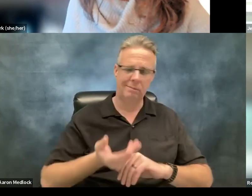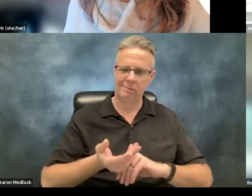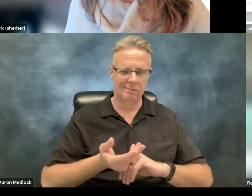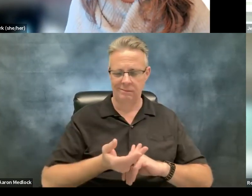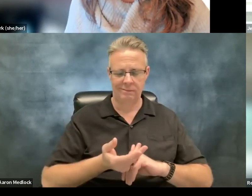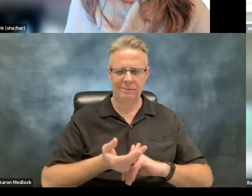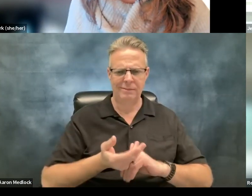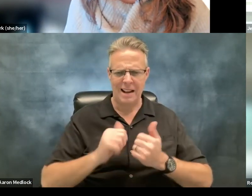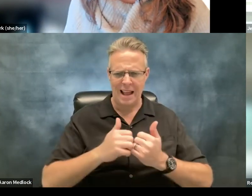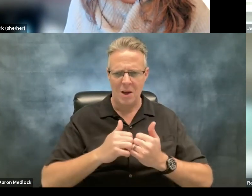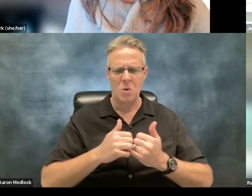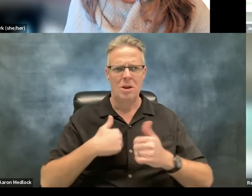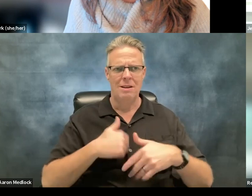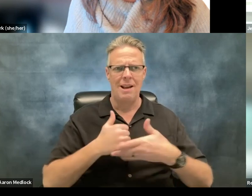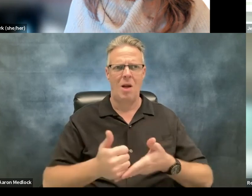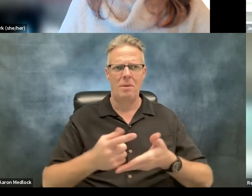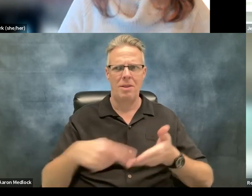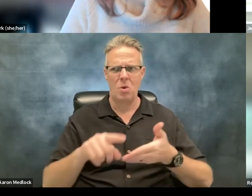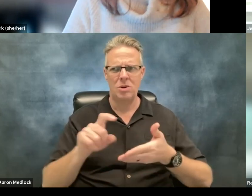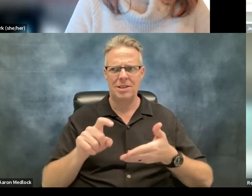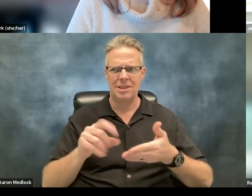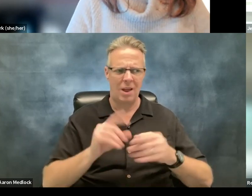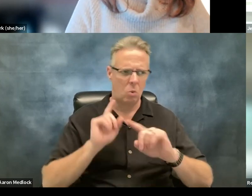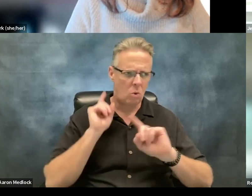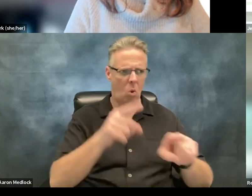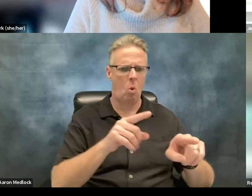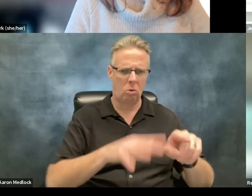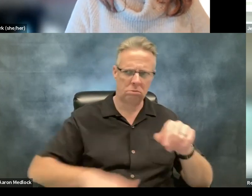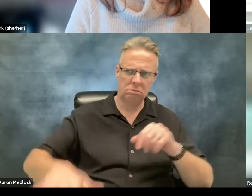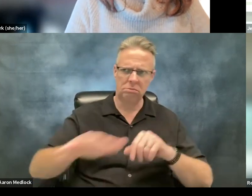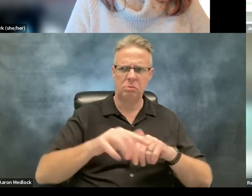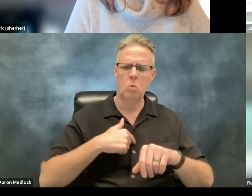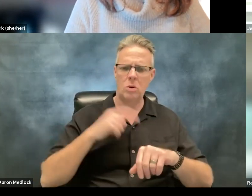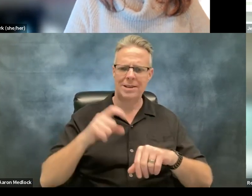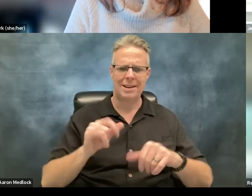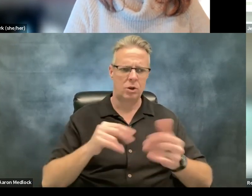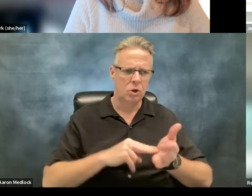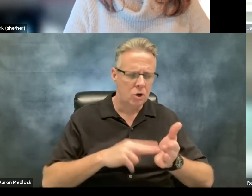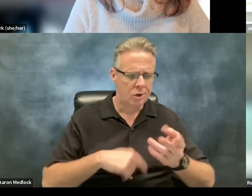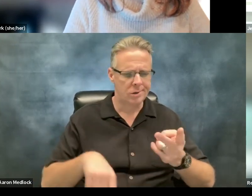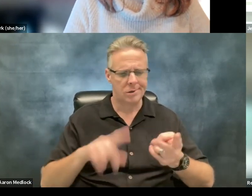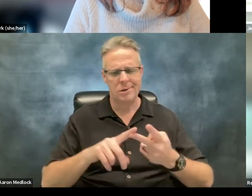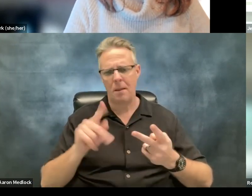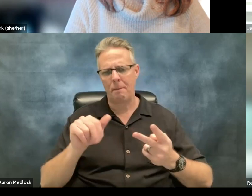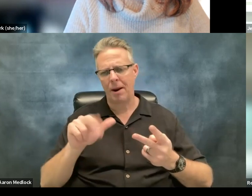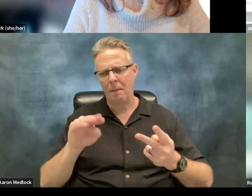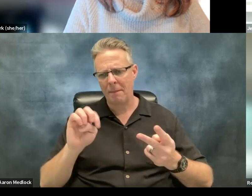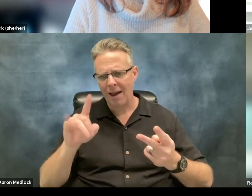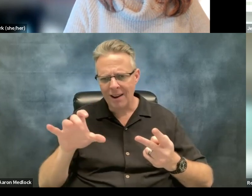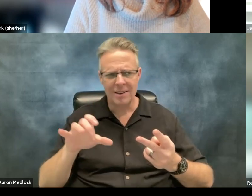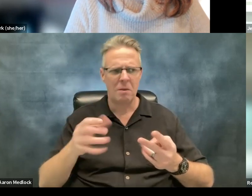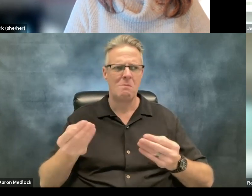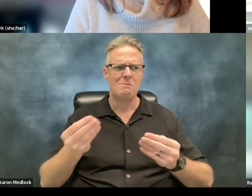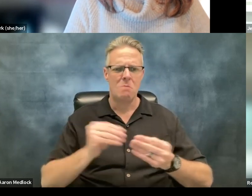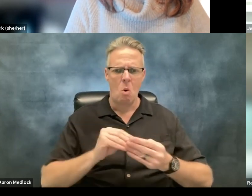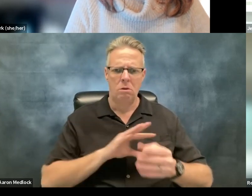like, how do we serve some of these needs in the field? And that we need people like nurses, paramedics, et cetera, to be engaged more